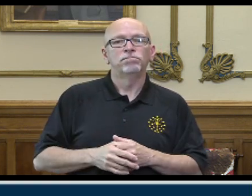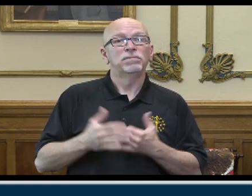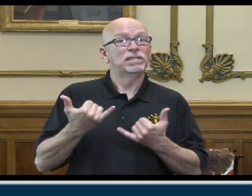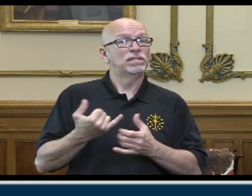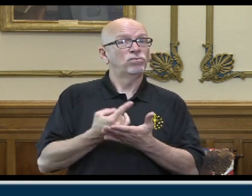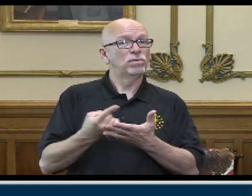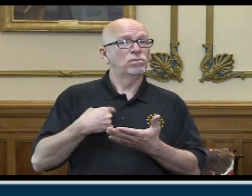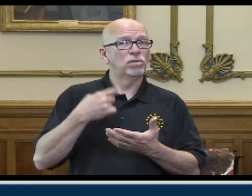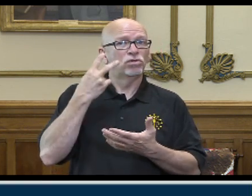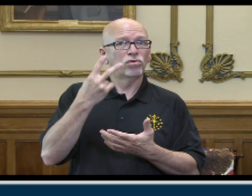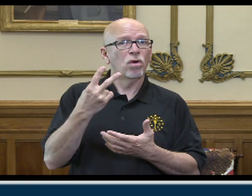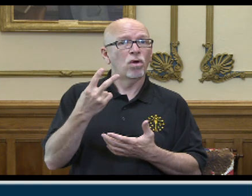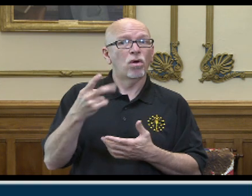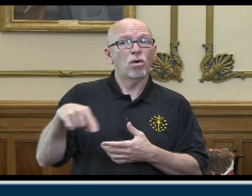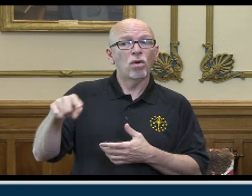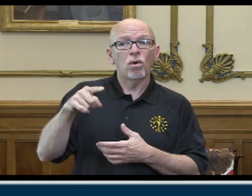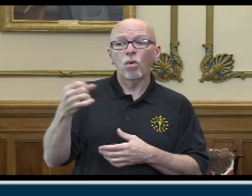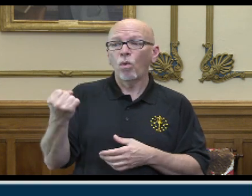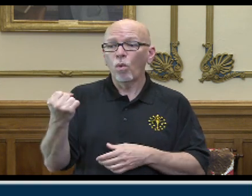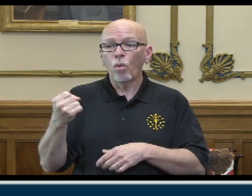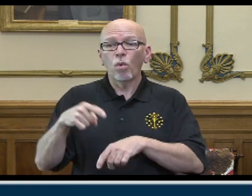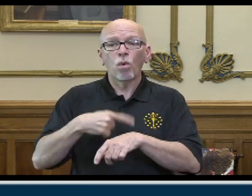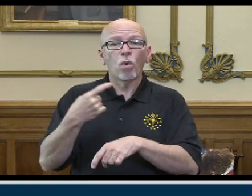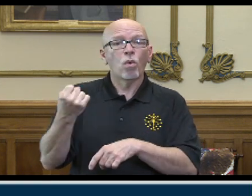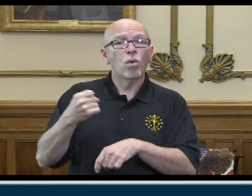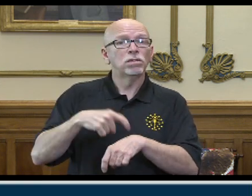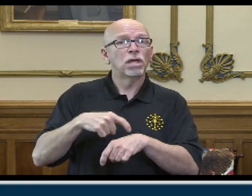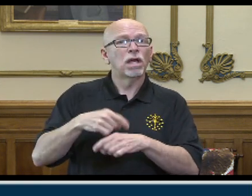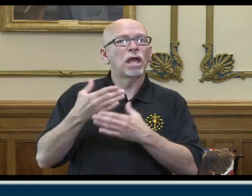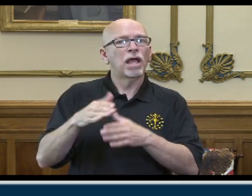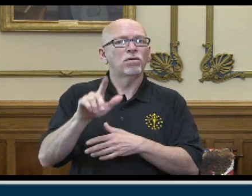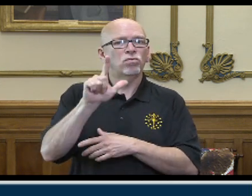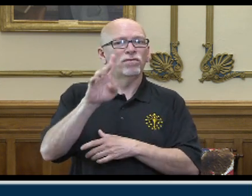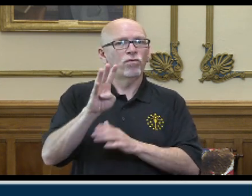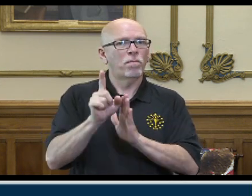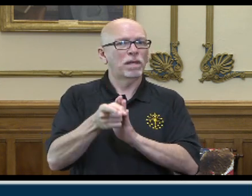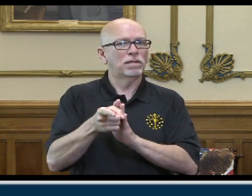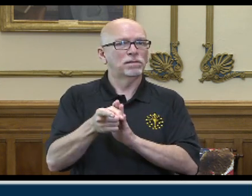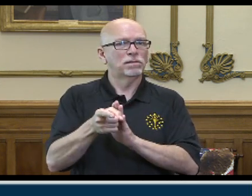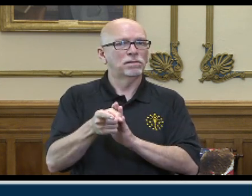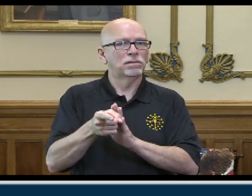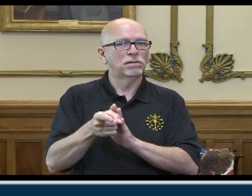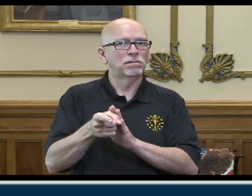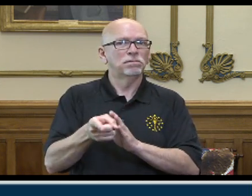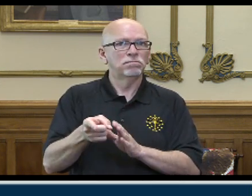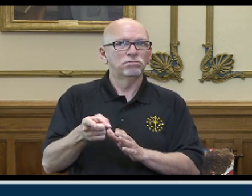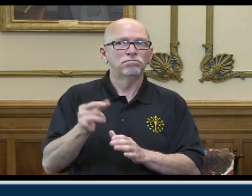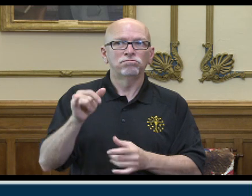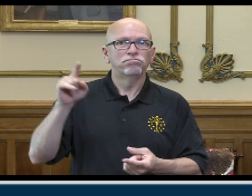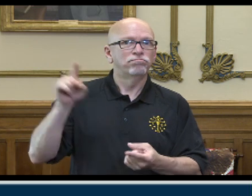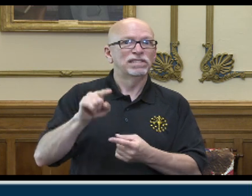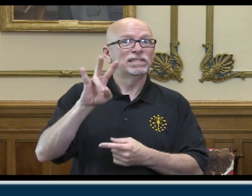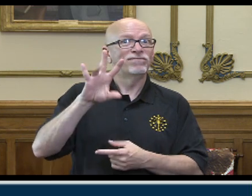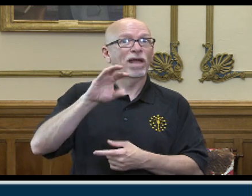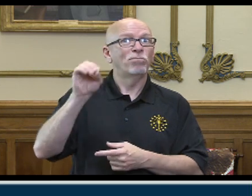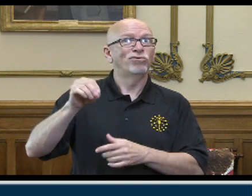we saw a call wait time of an average of 24 minutes. That's about a